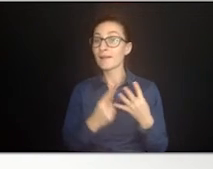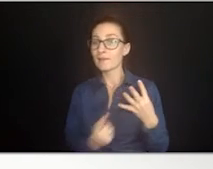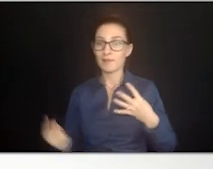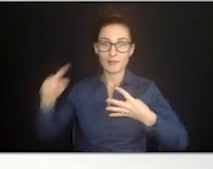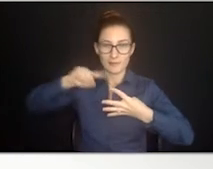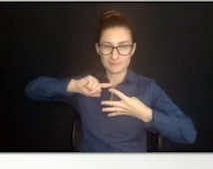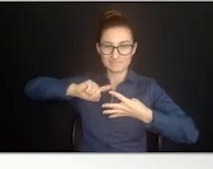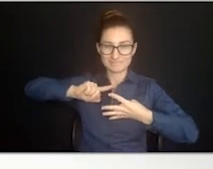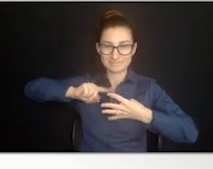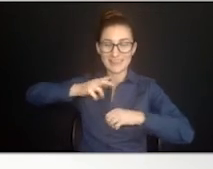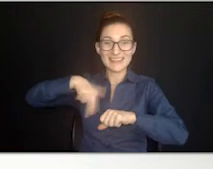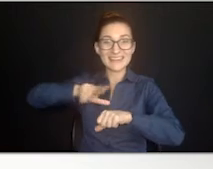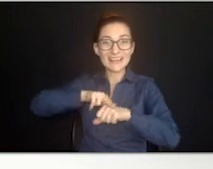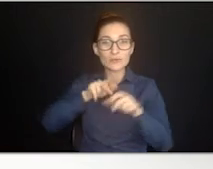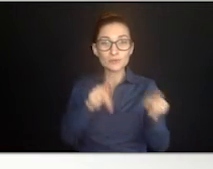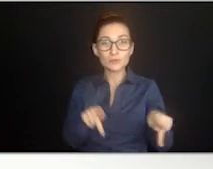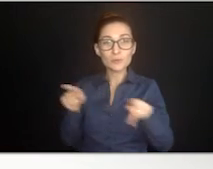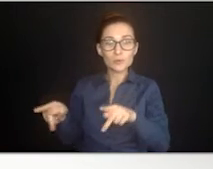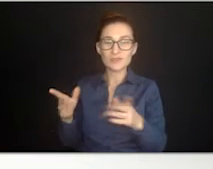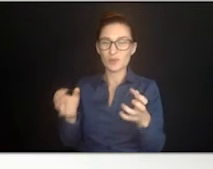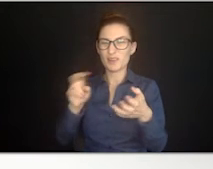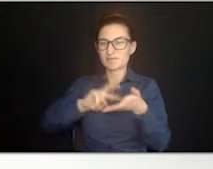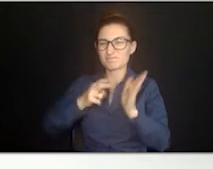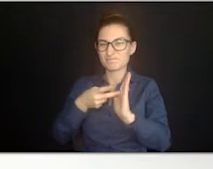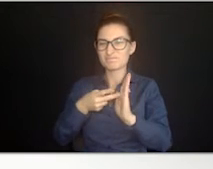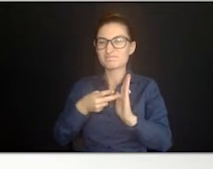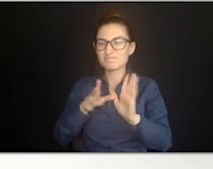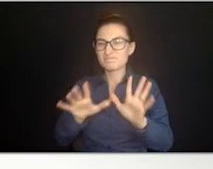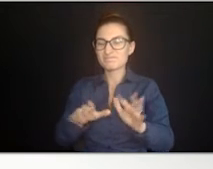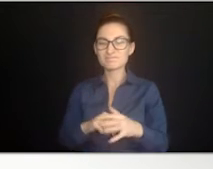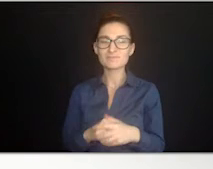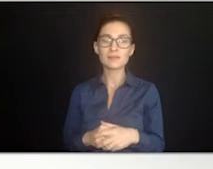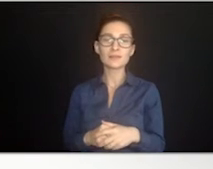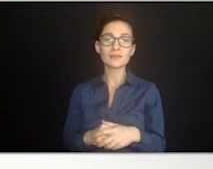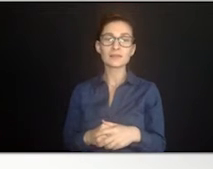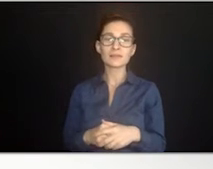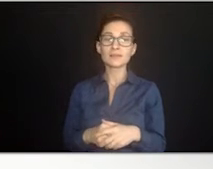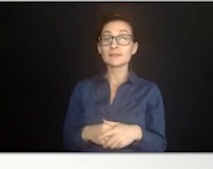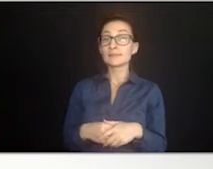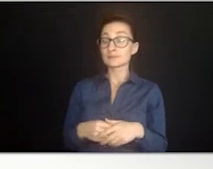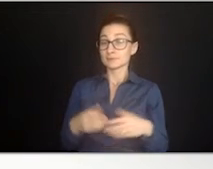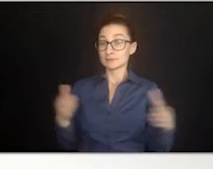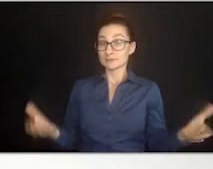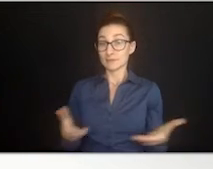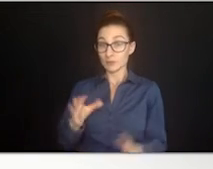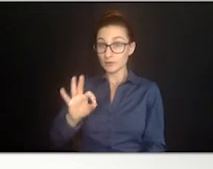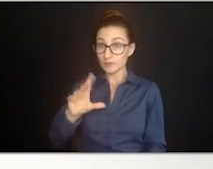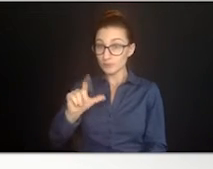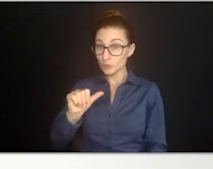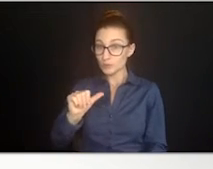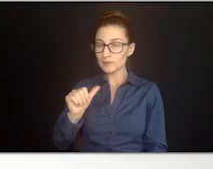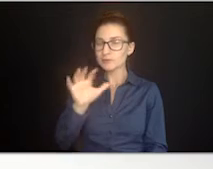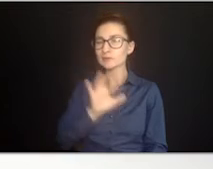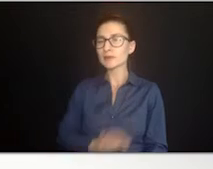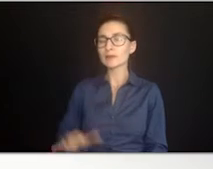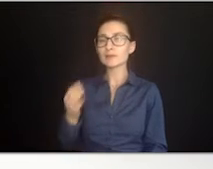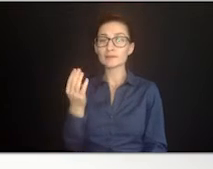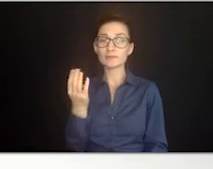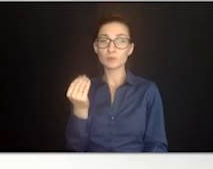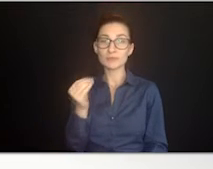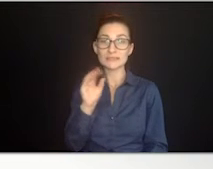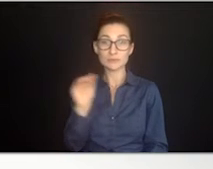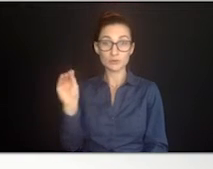the natural proportions, because we get a lot of questions about what that means. So in the state of Florida, about 14%